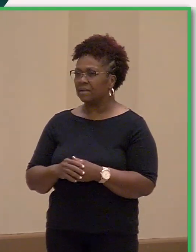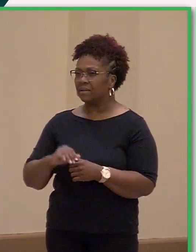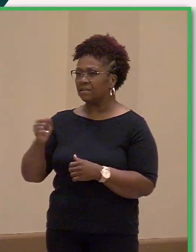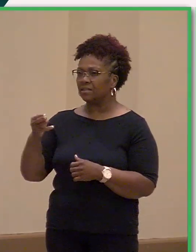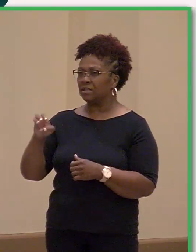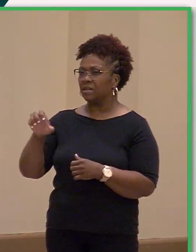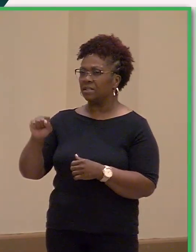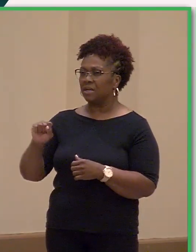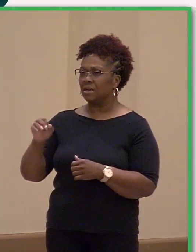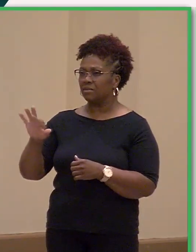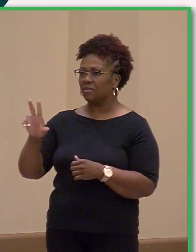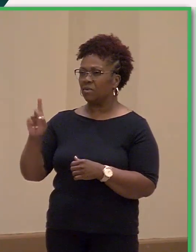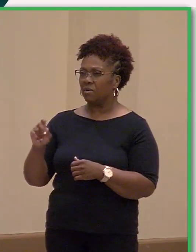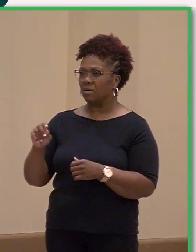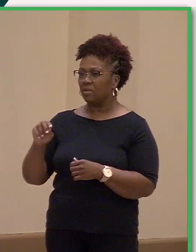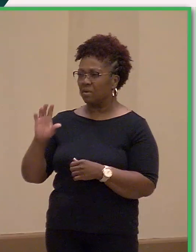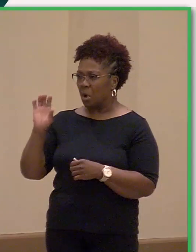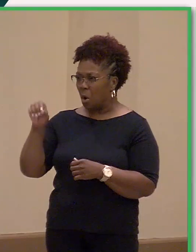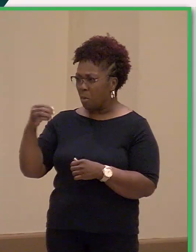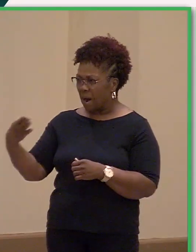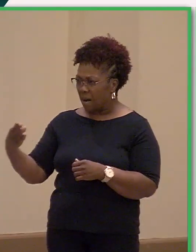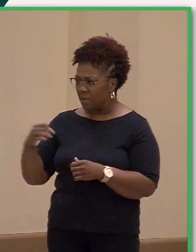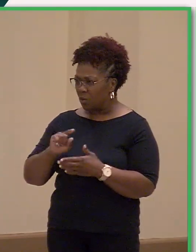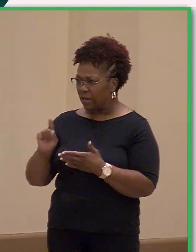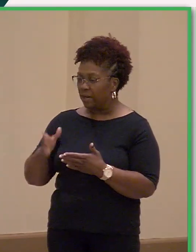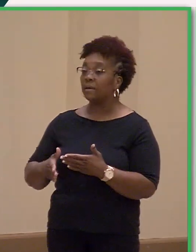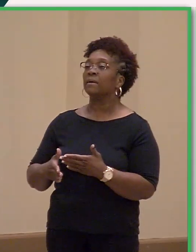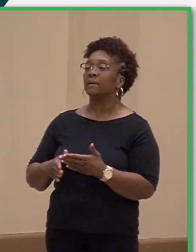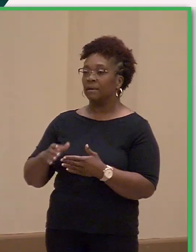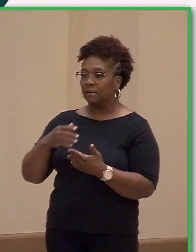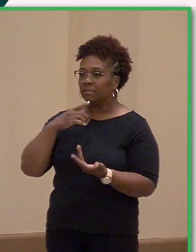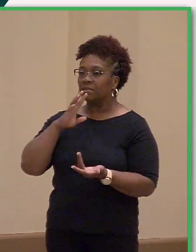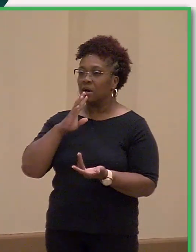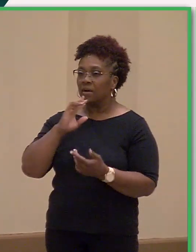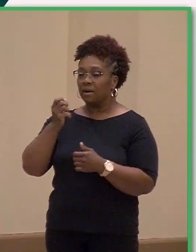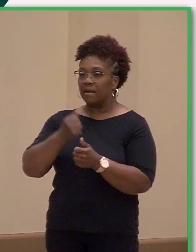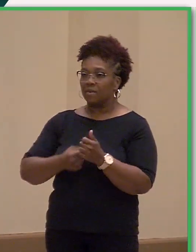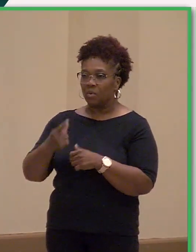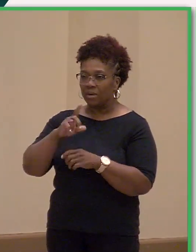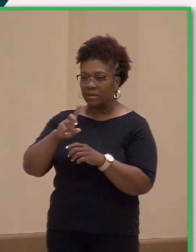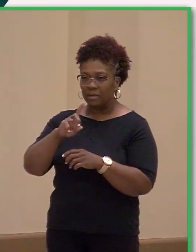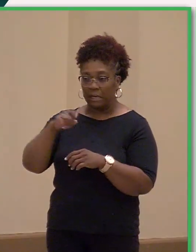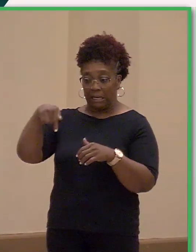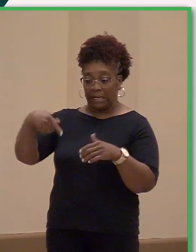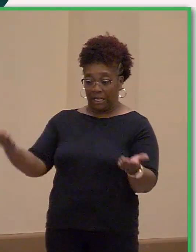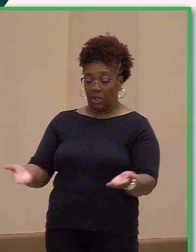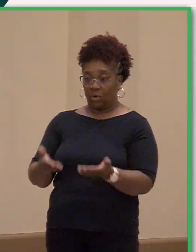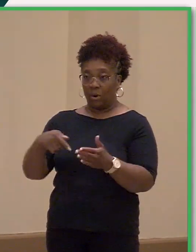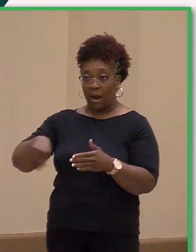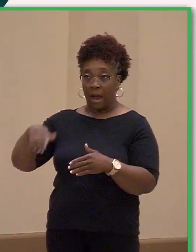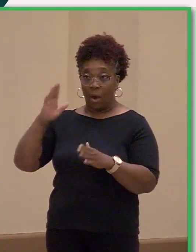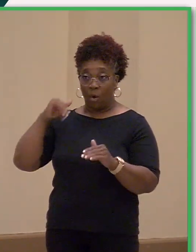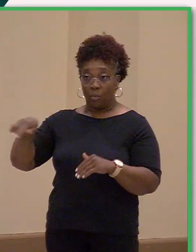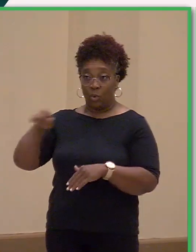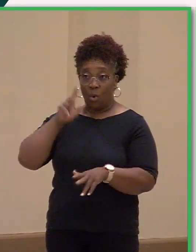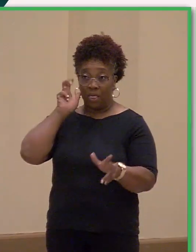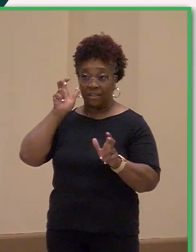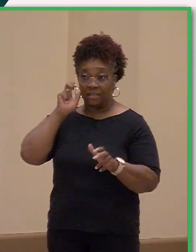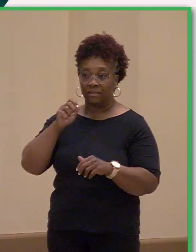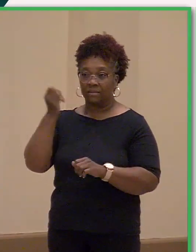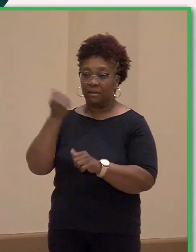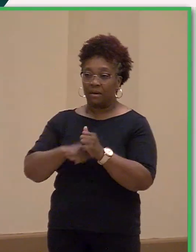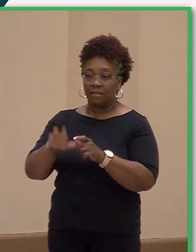the Obama Weekend, and I'm talking to everybody in this room, and I hope everybody in this room is listening to me. Every culture,